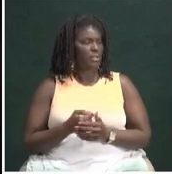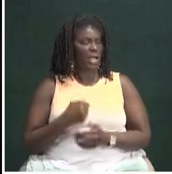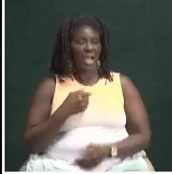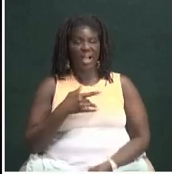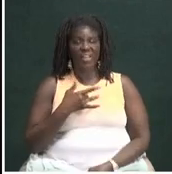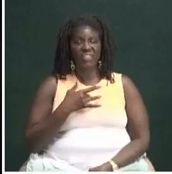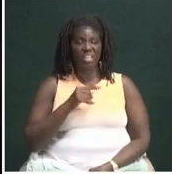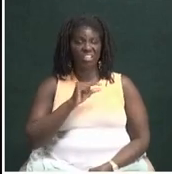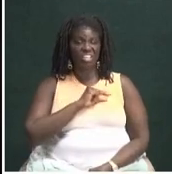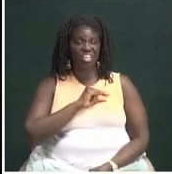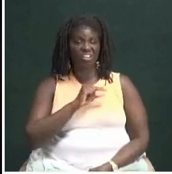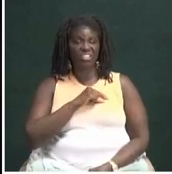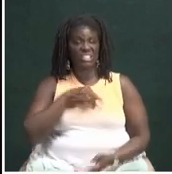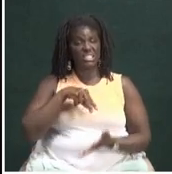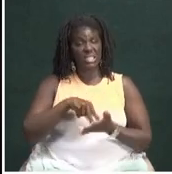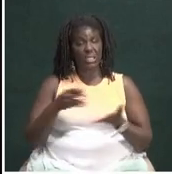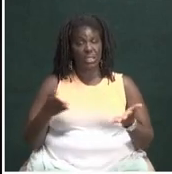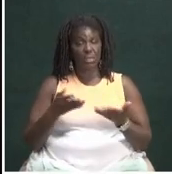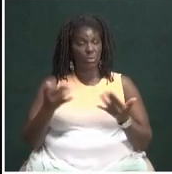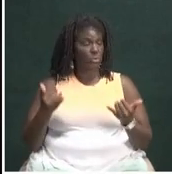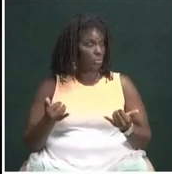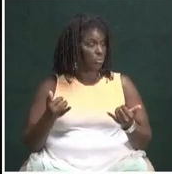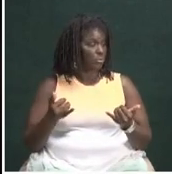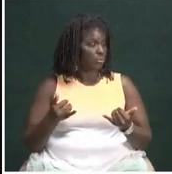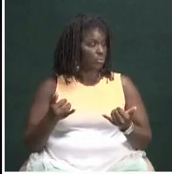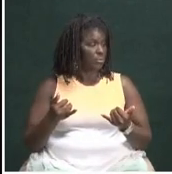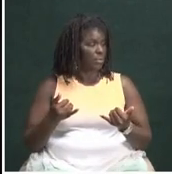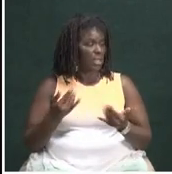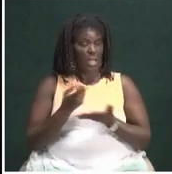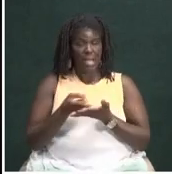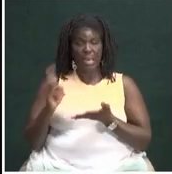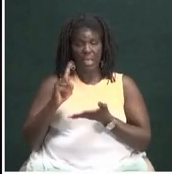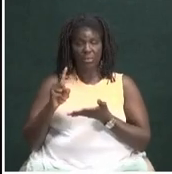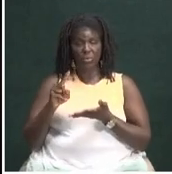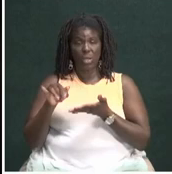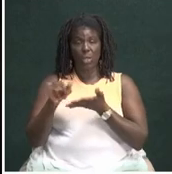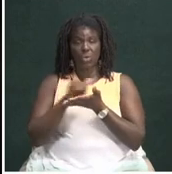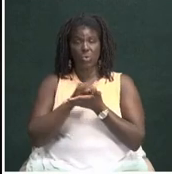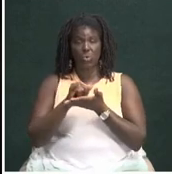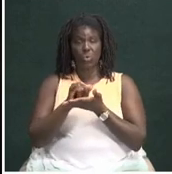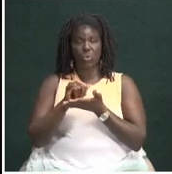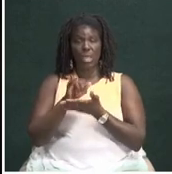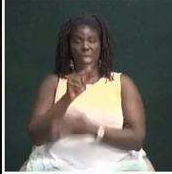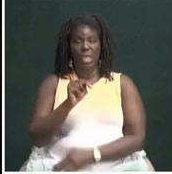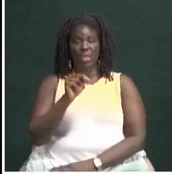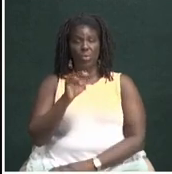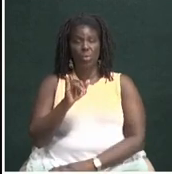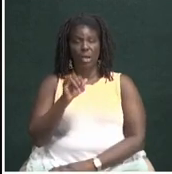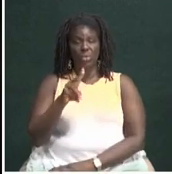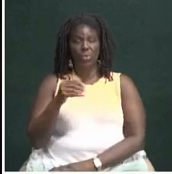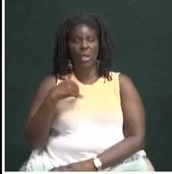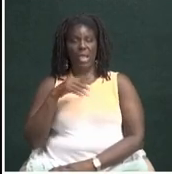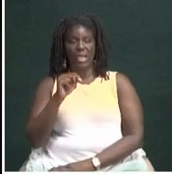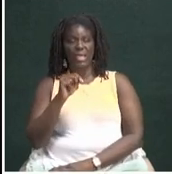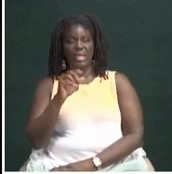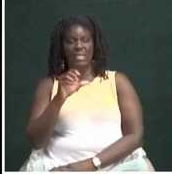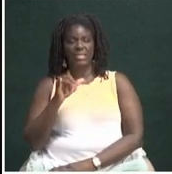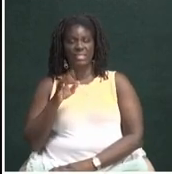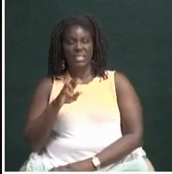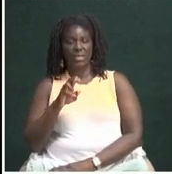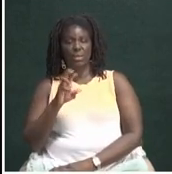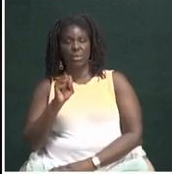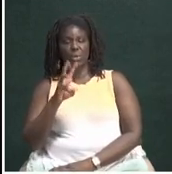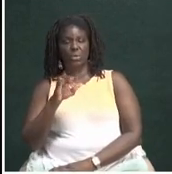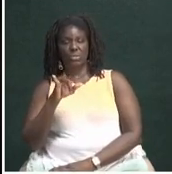a little guilty being up here today. Last week, New York University had Taylor Swift, and she's a lot cuter and a